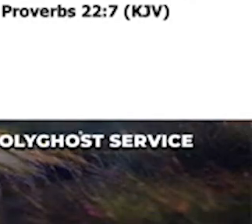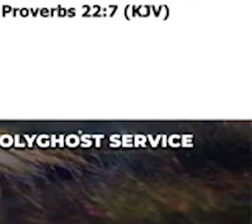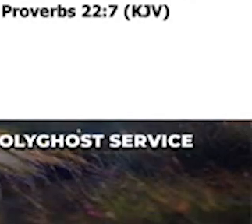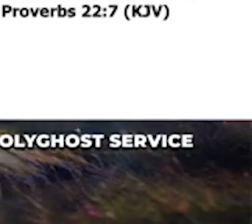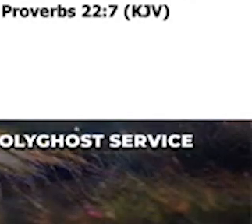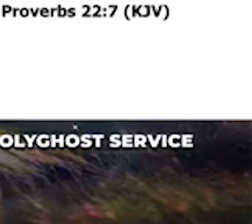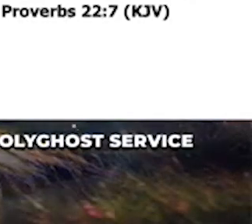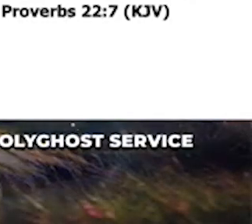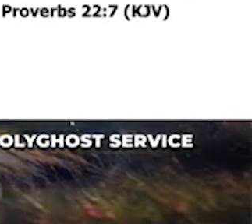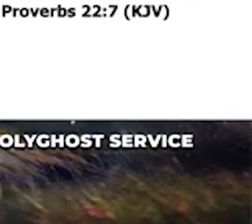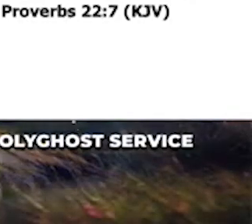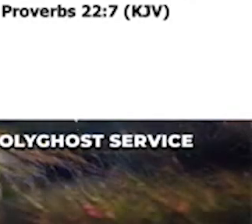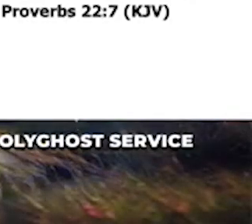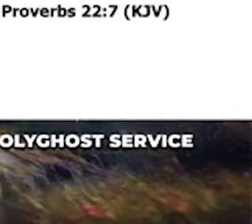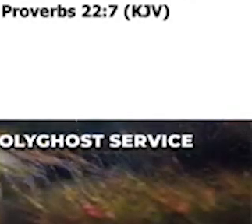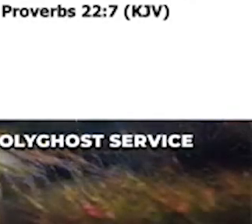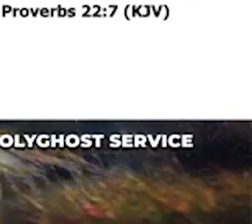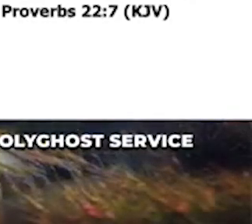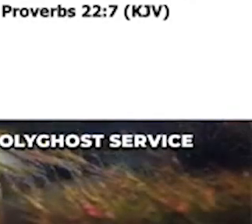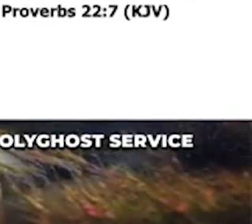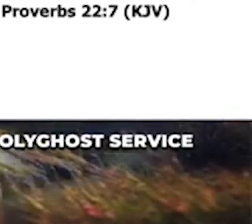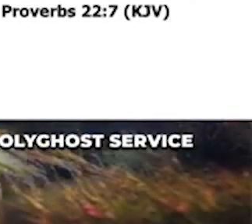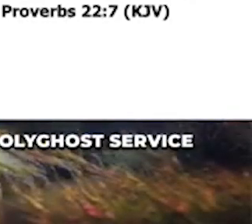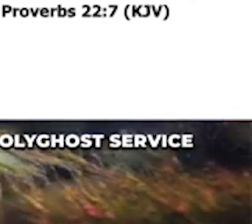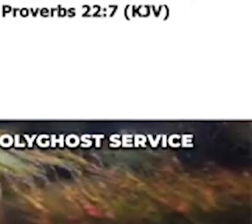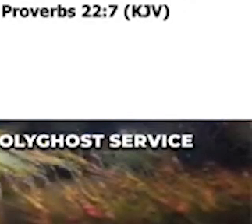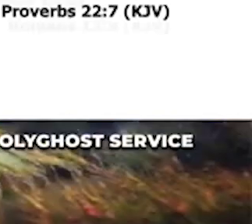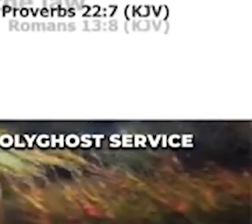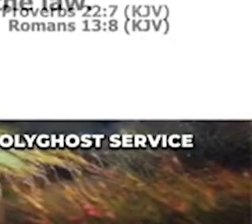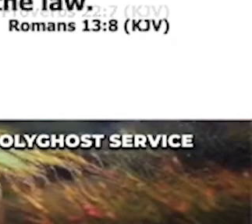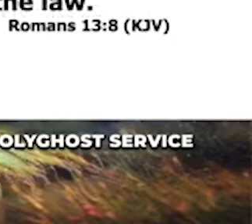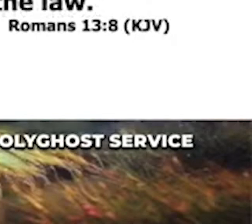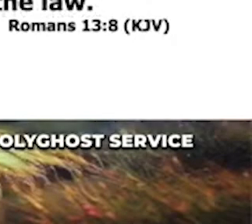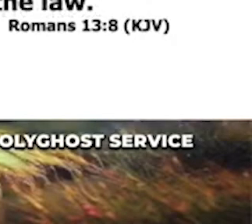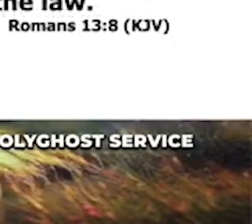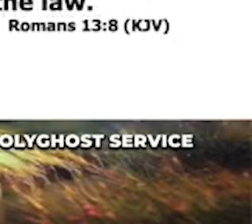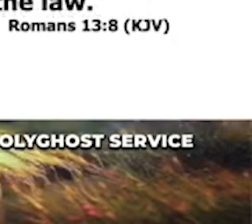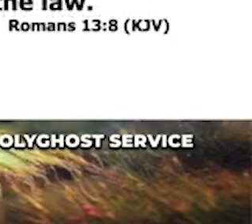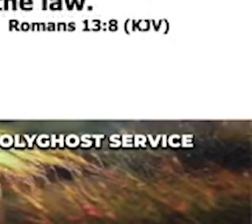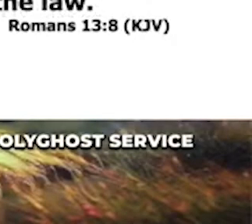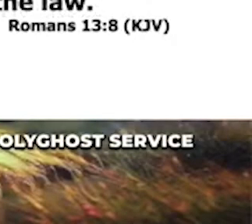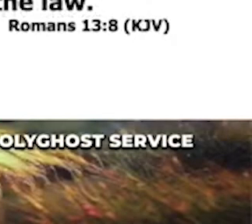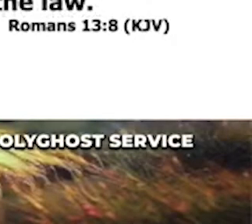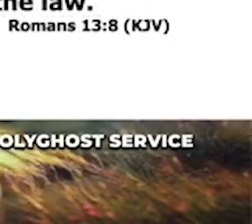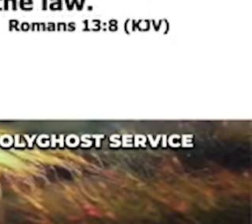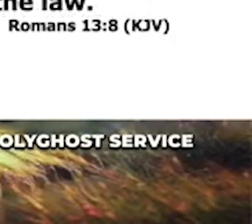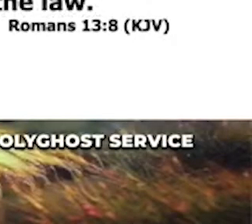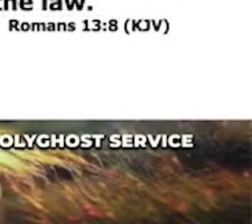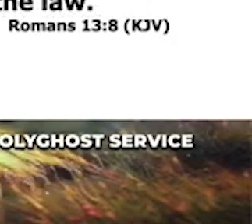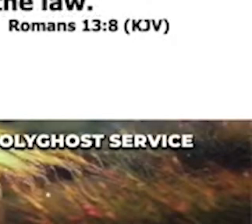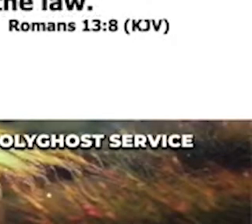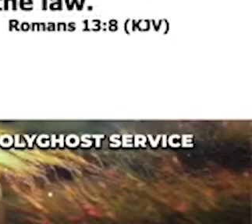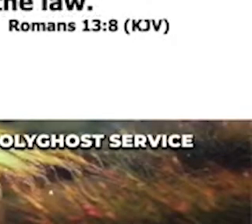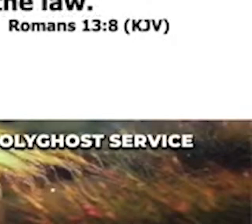Romans chapter 13 verse 8. Romans 13 verse 8 says, you should owe no man